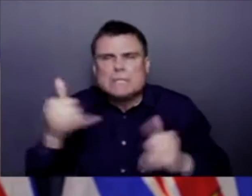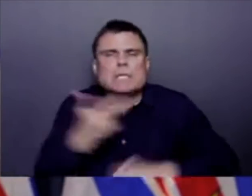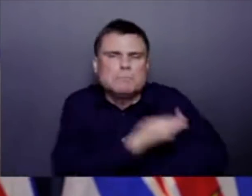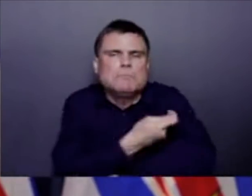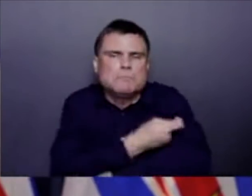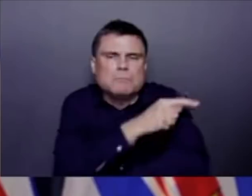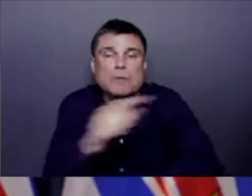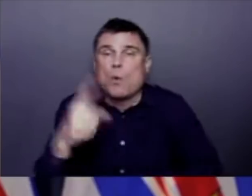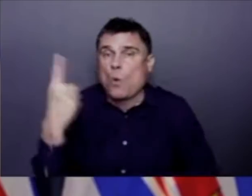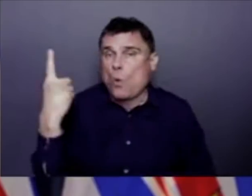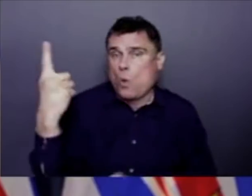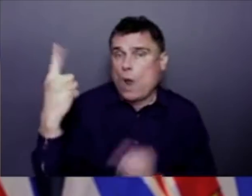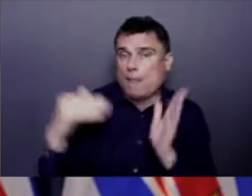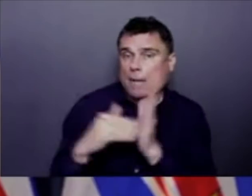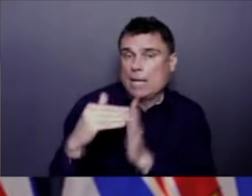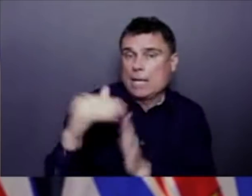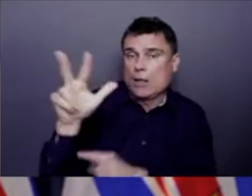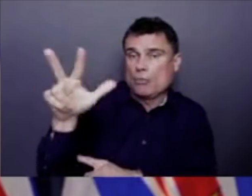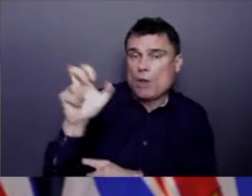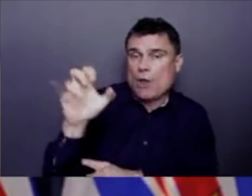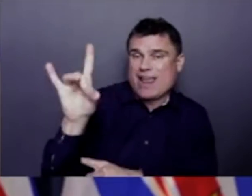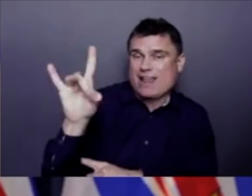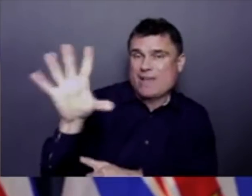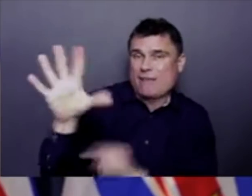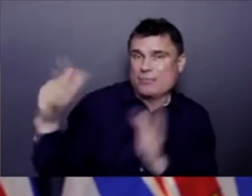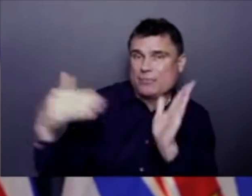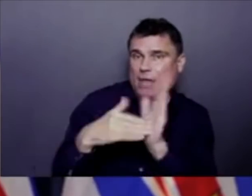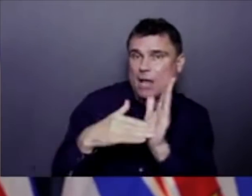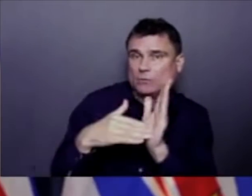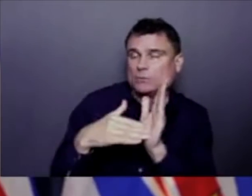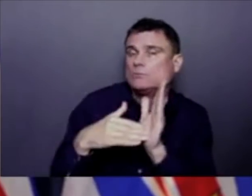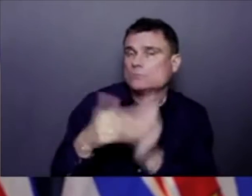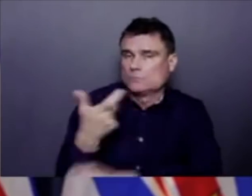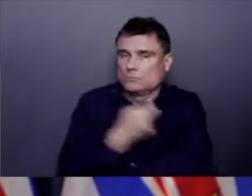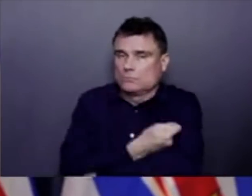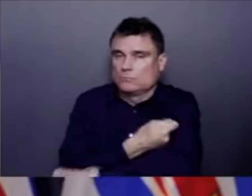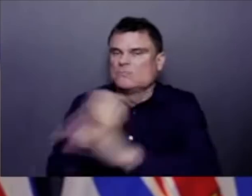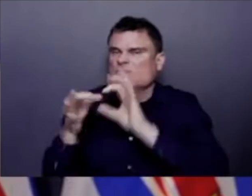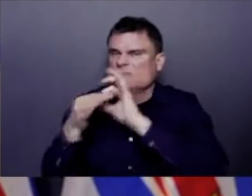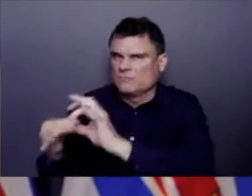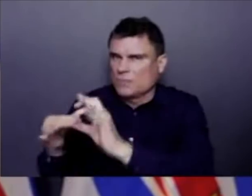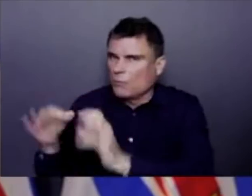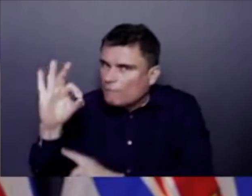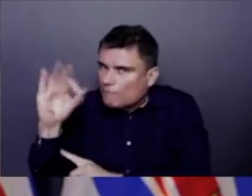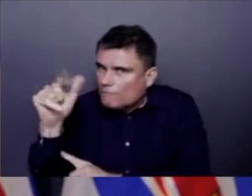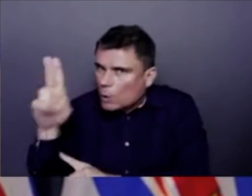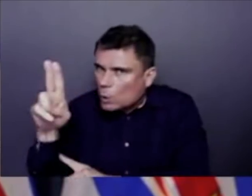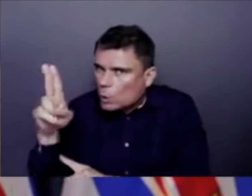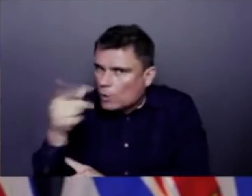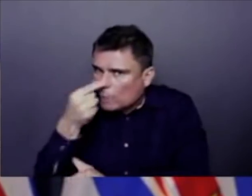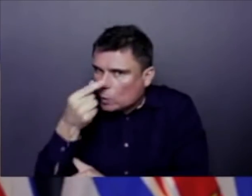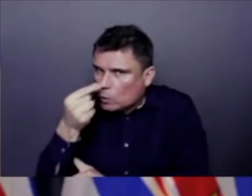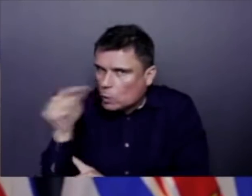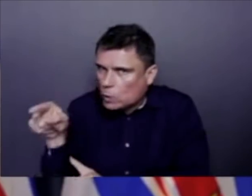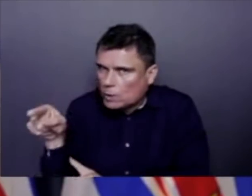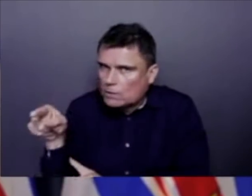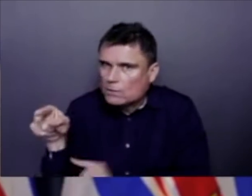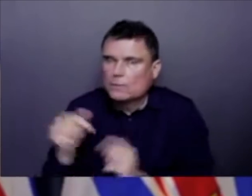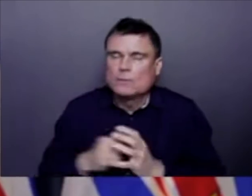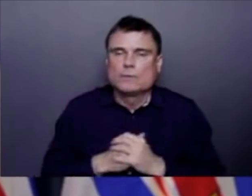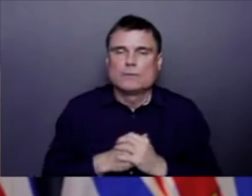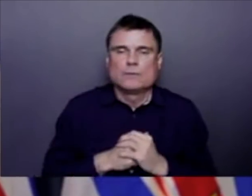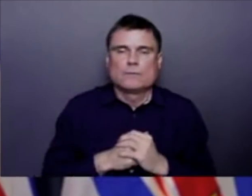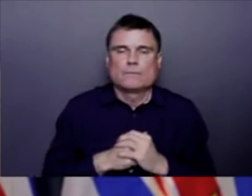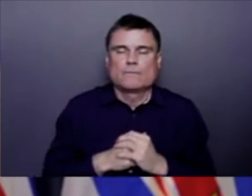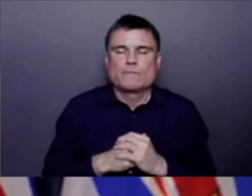1,388,805 doses of influenza vaccine have been administered to British Columbians. We know that the number is actually more than that because there's a 30-day